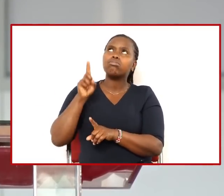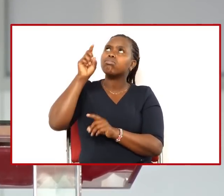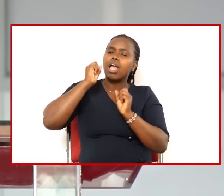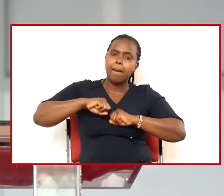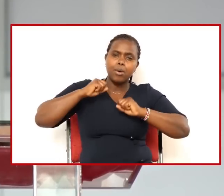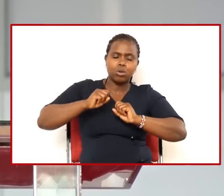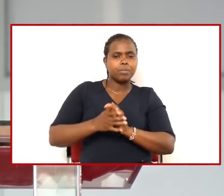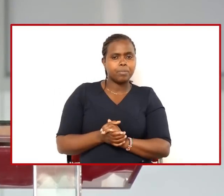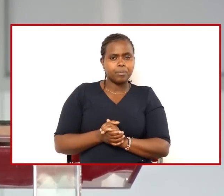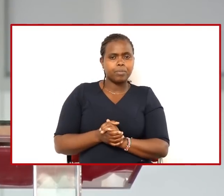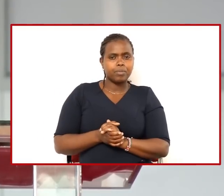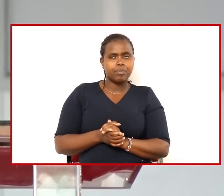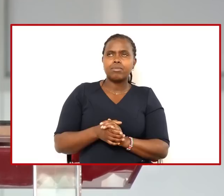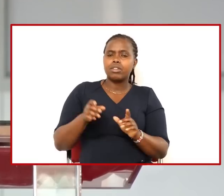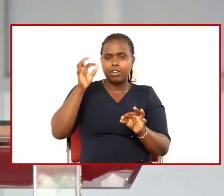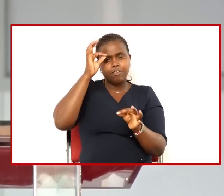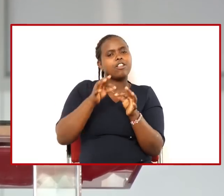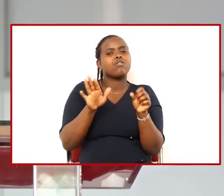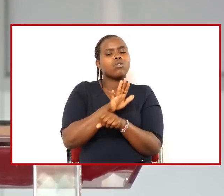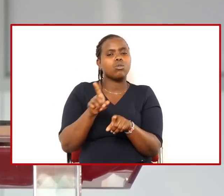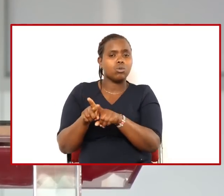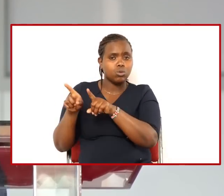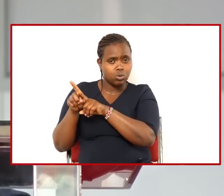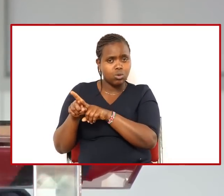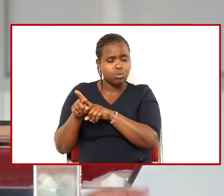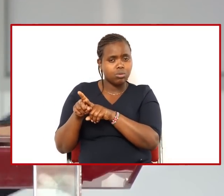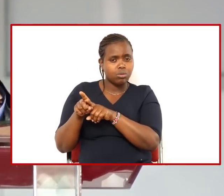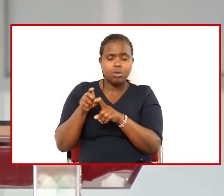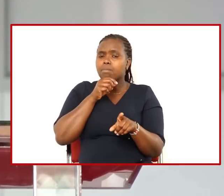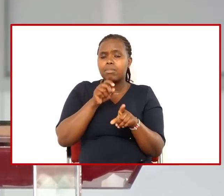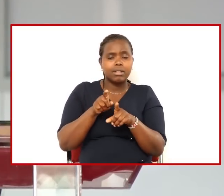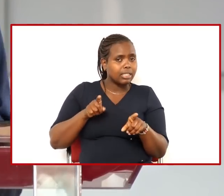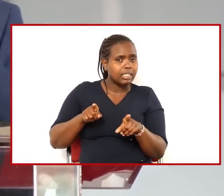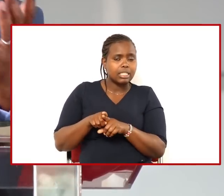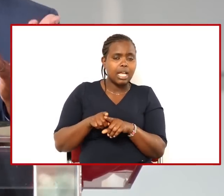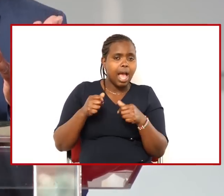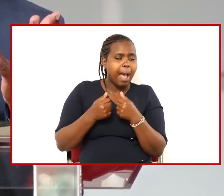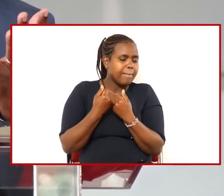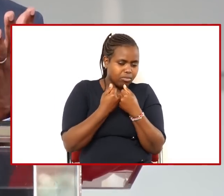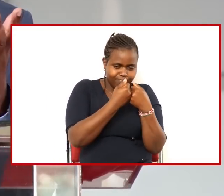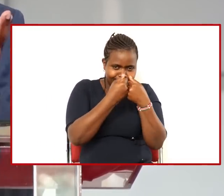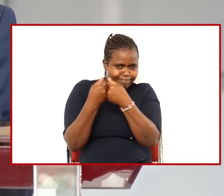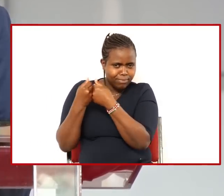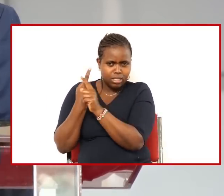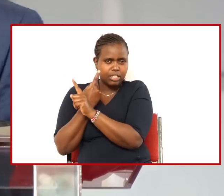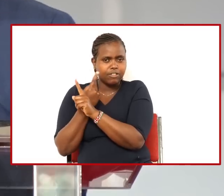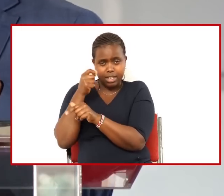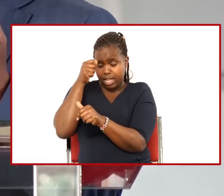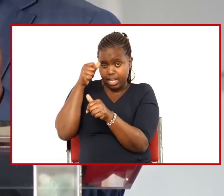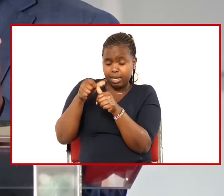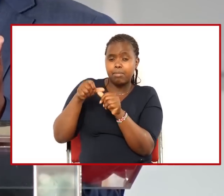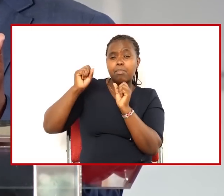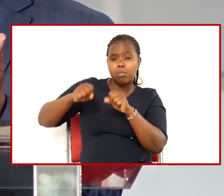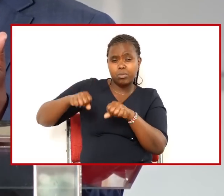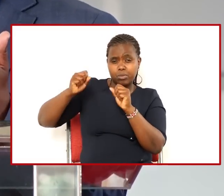able and he is faithful. So my friend, my sister, it doesn't matter what you are going through. Remember, it